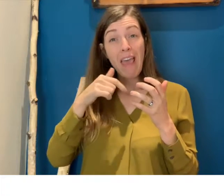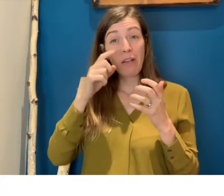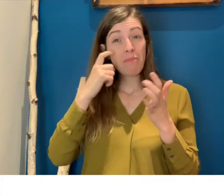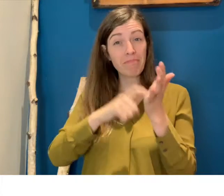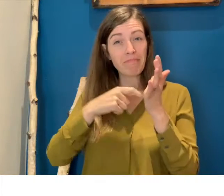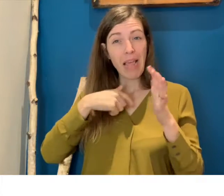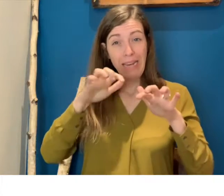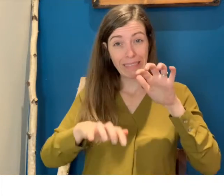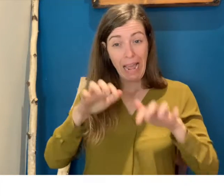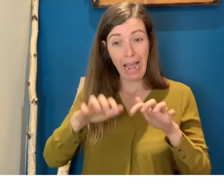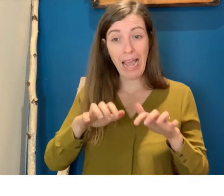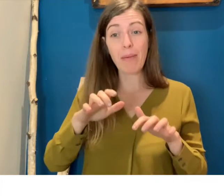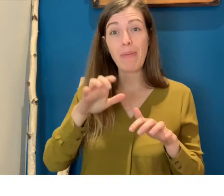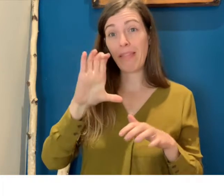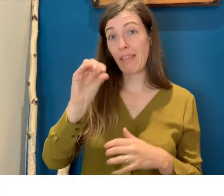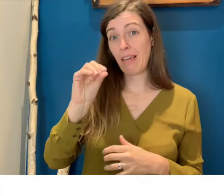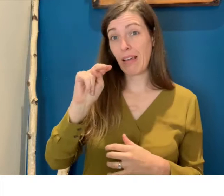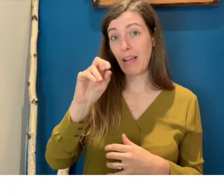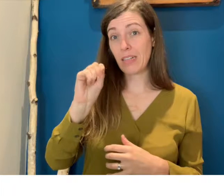and then put tidyverse.